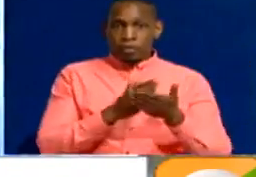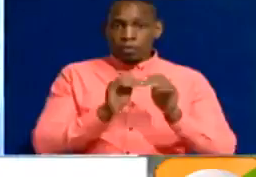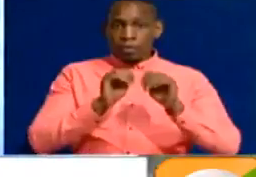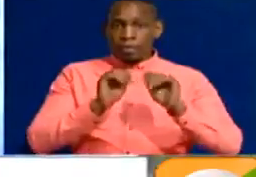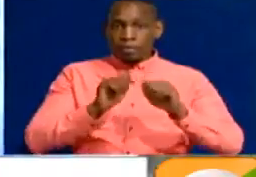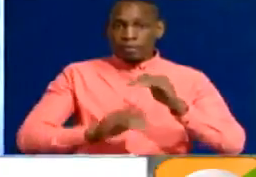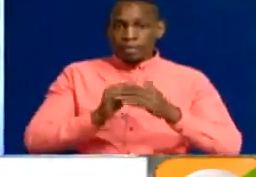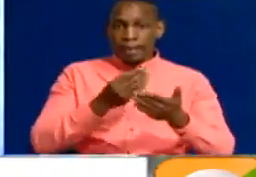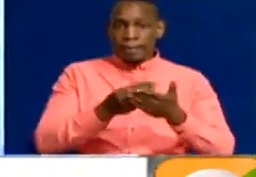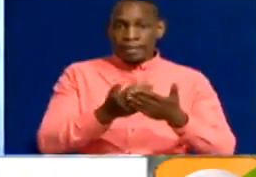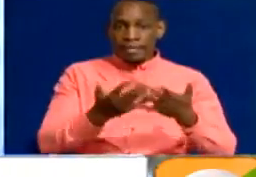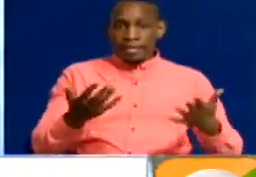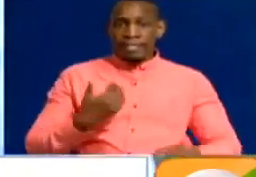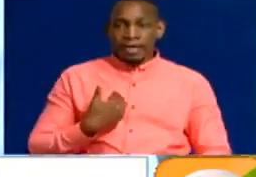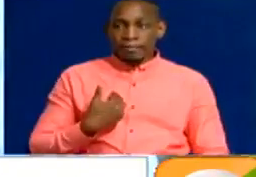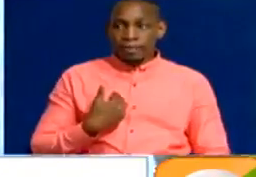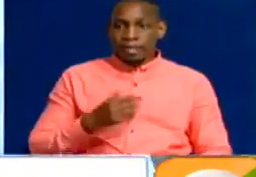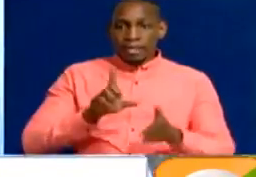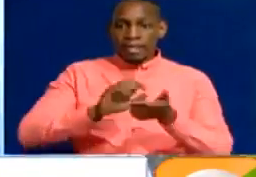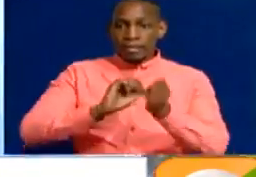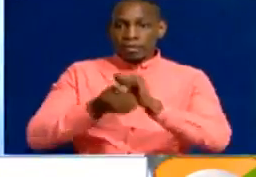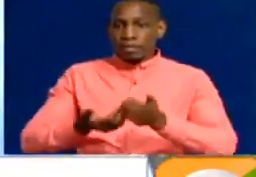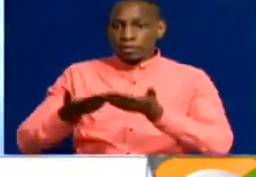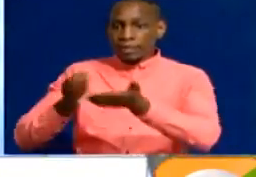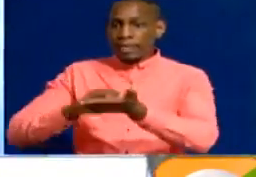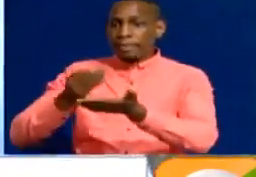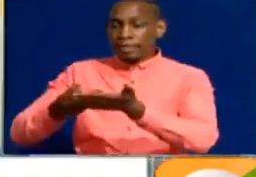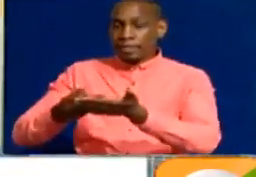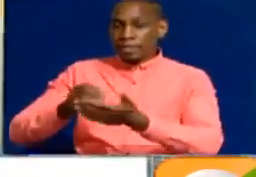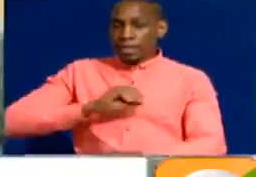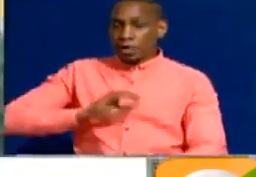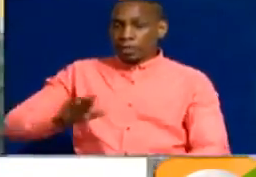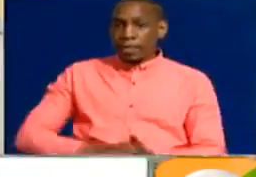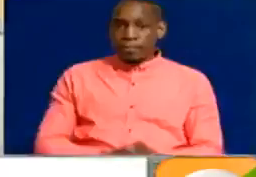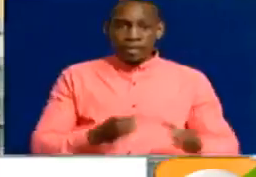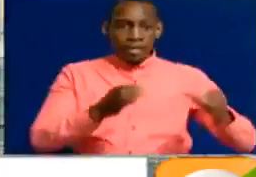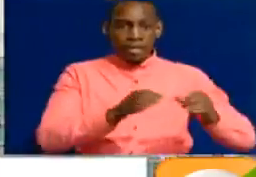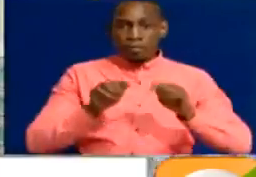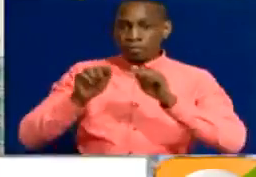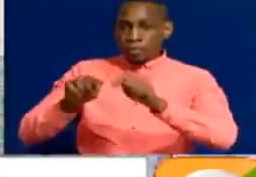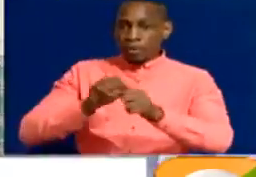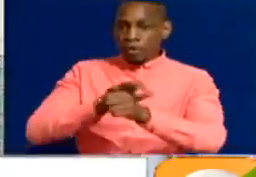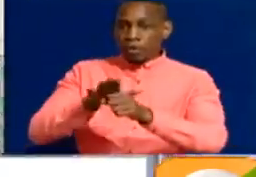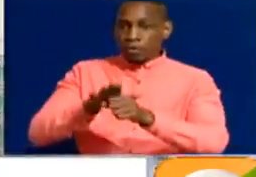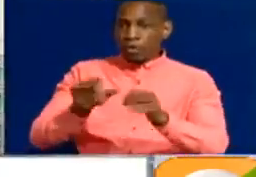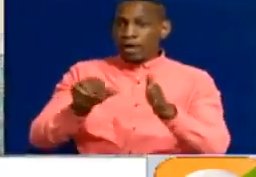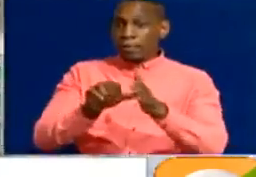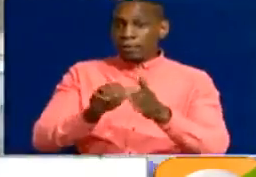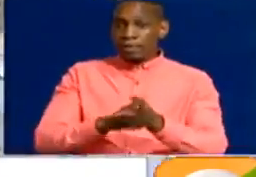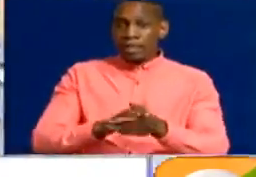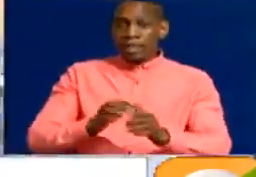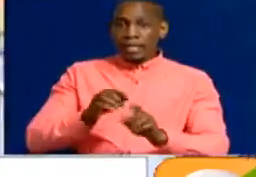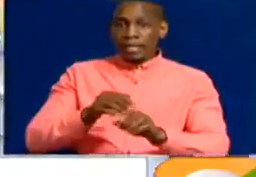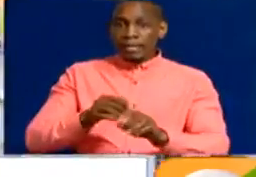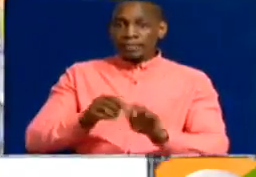least monetization of this asset that we have and return to them the funds that is owed to them. Cytonn has blamed the COVID-19 pandemic and